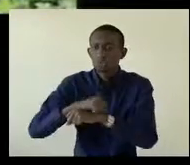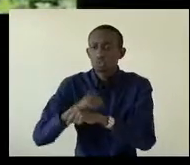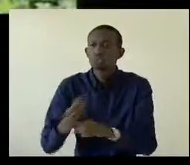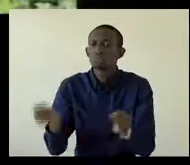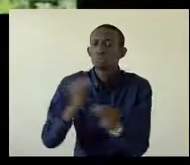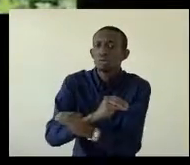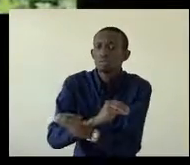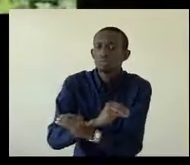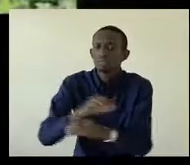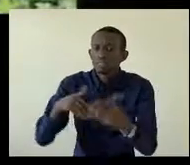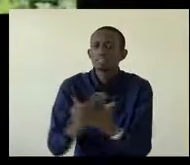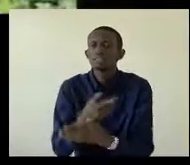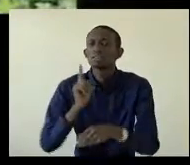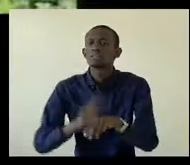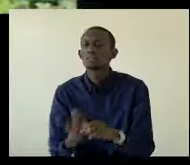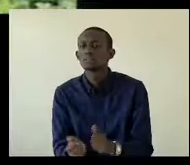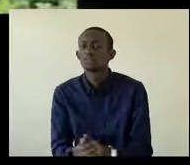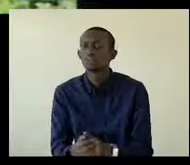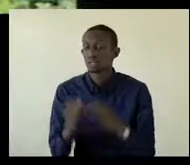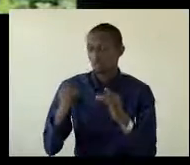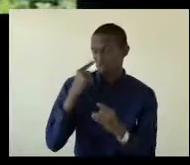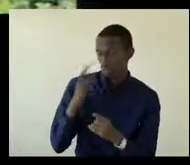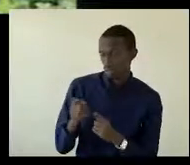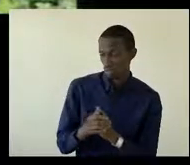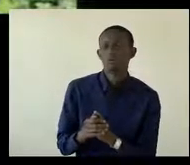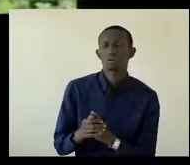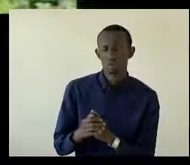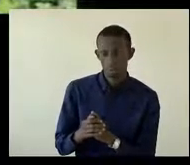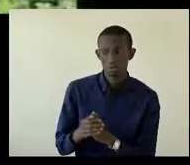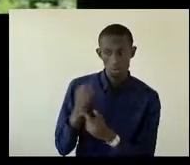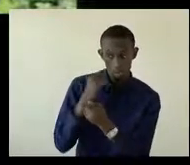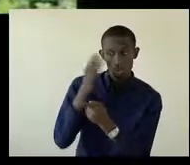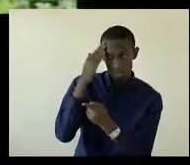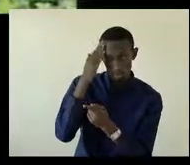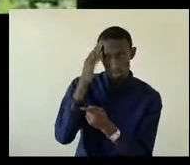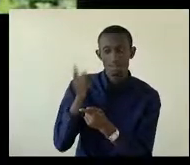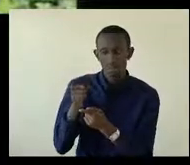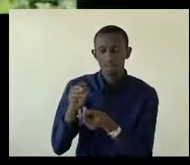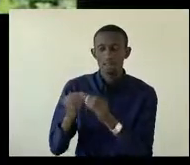Now it should come to our mind that if this comes from trees, the question should be,